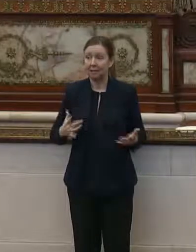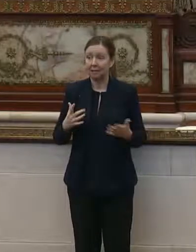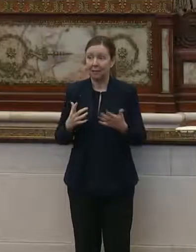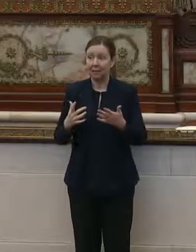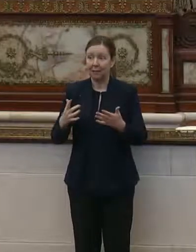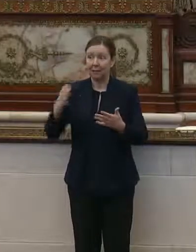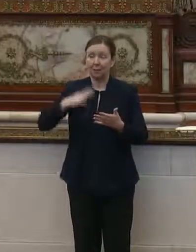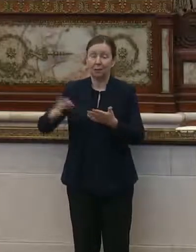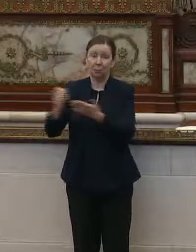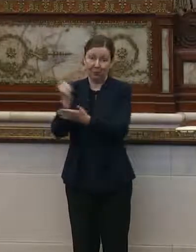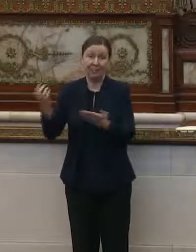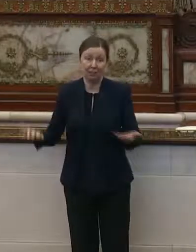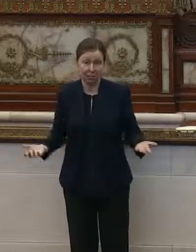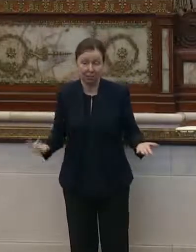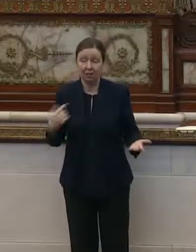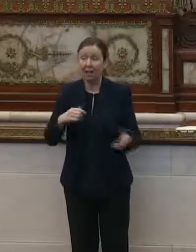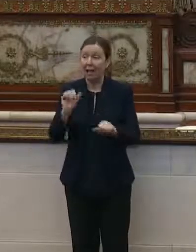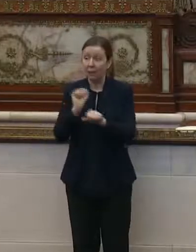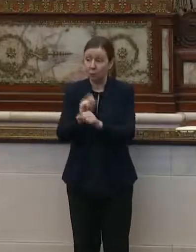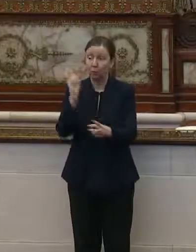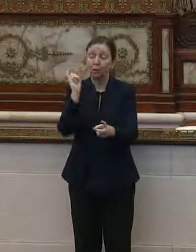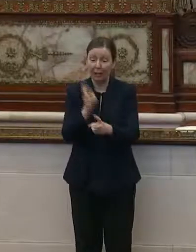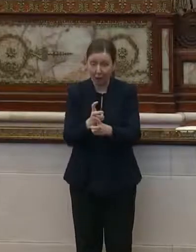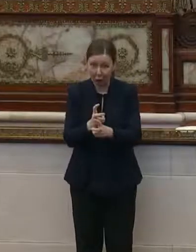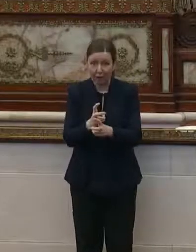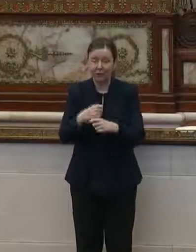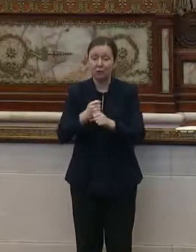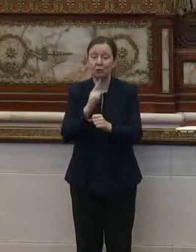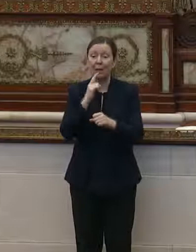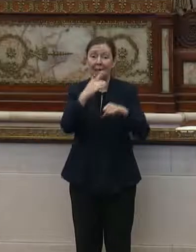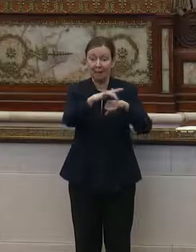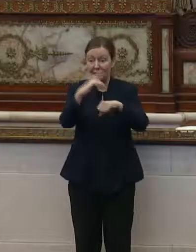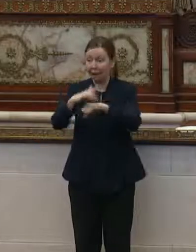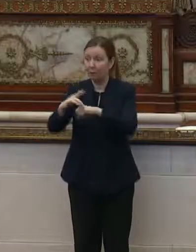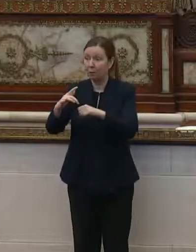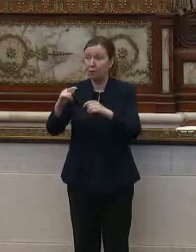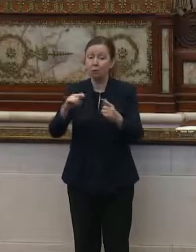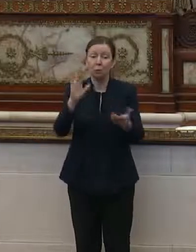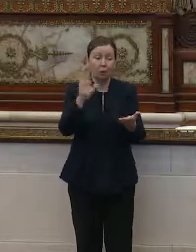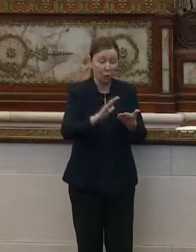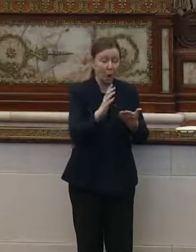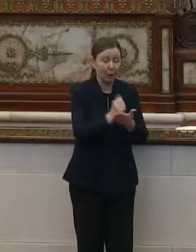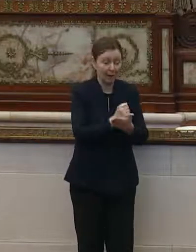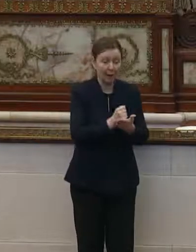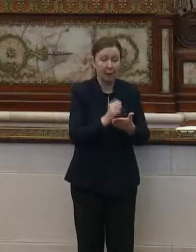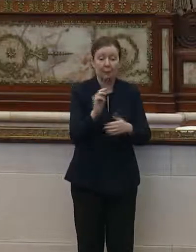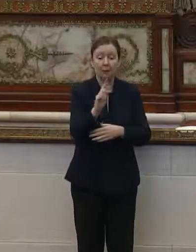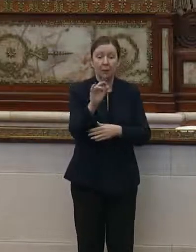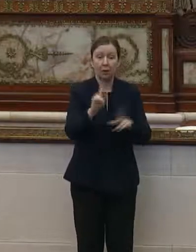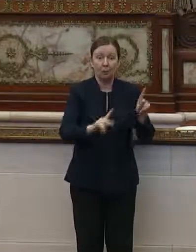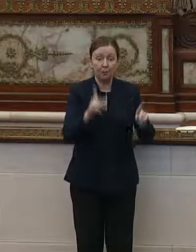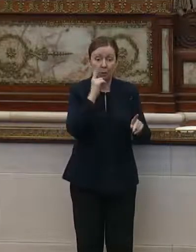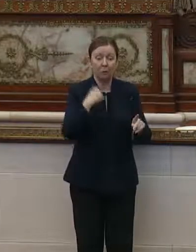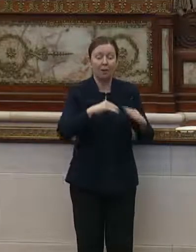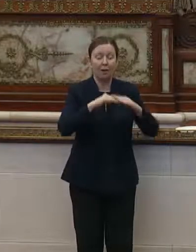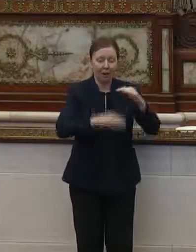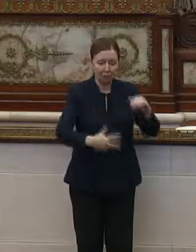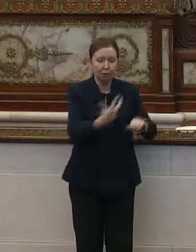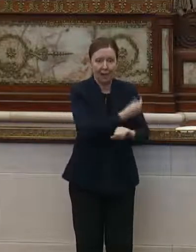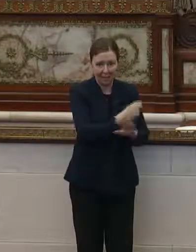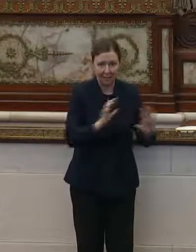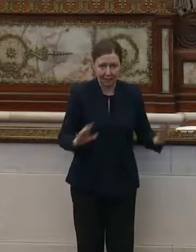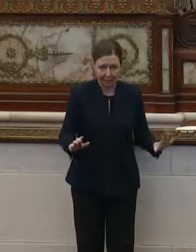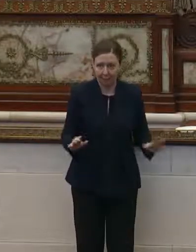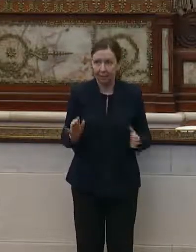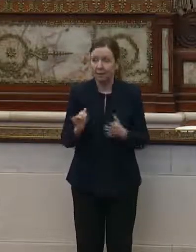privileged. And we are working hard to make it available to low-income minority people we are under-vaccinating. This